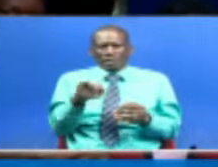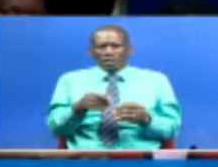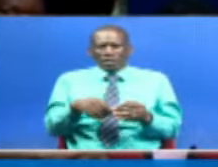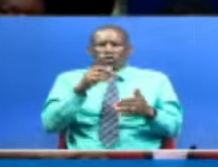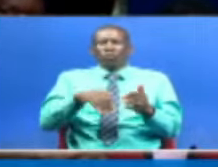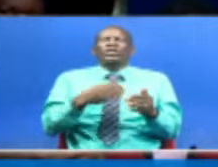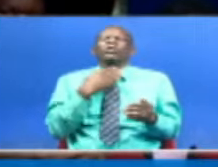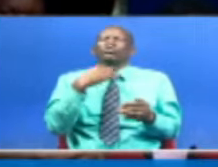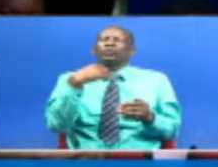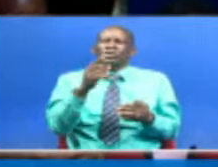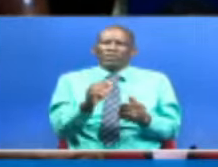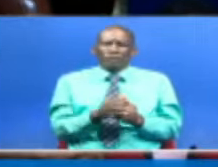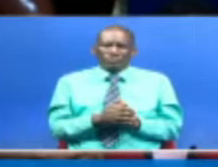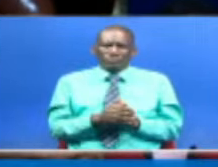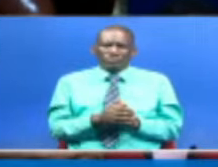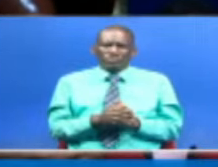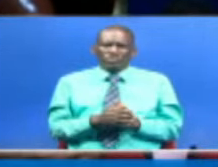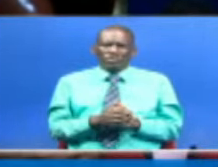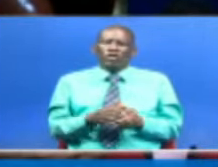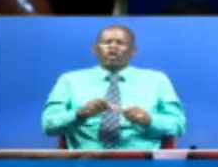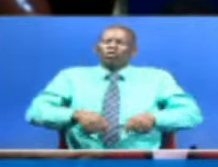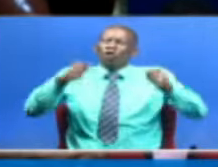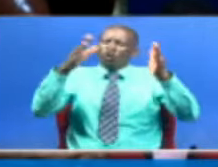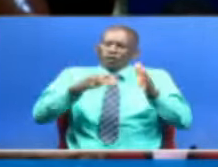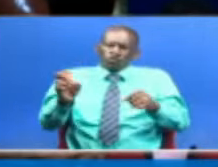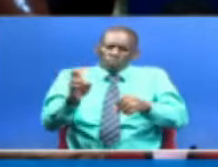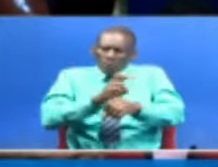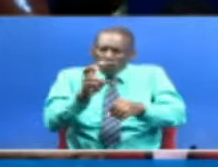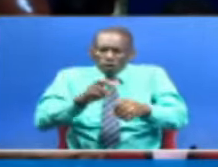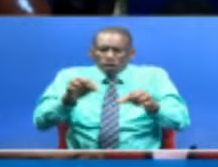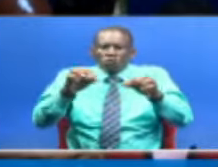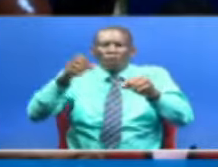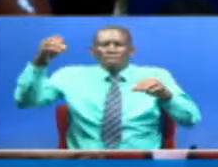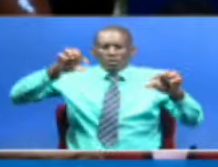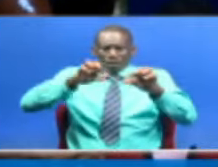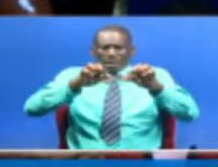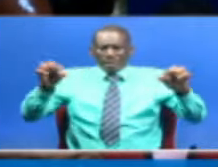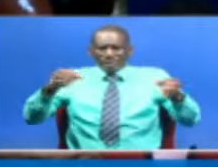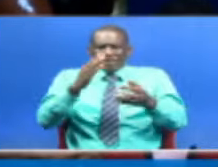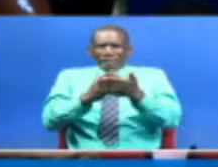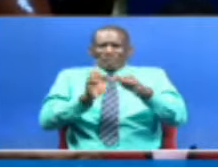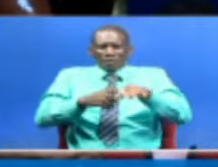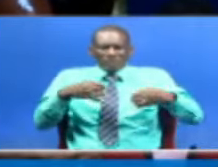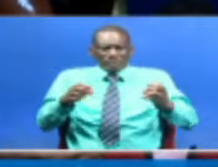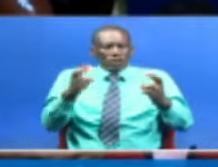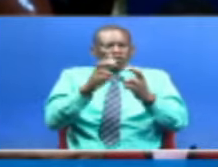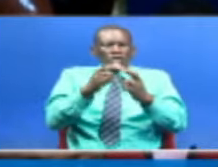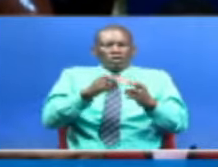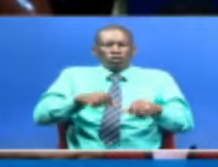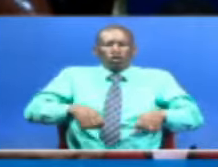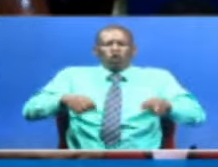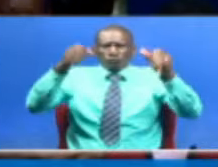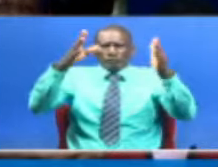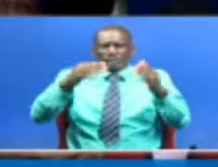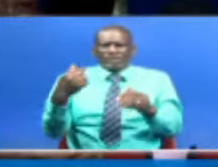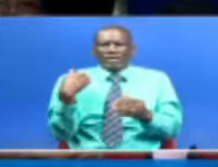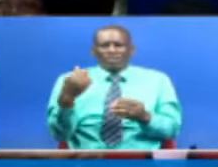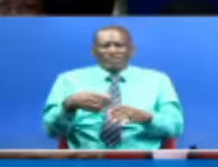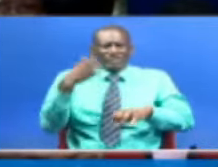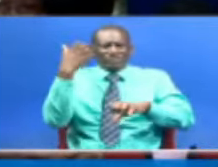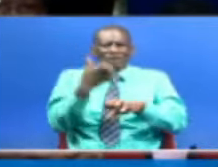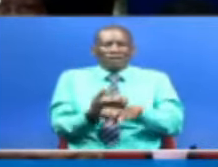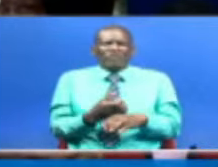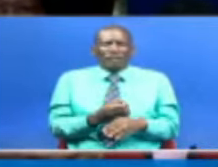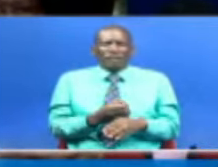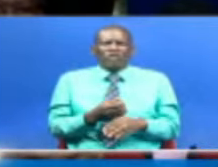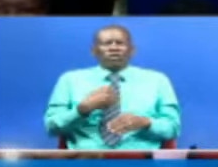want to say, put your officers to be monitoring. And sometimes you are trying to reach even your officers' numbers. They become so difficult. We've